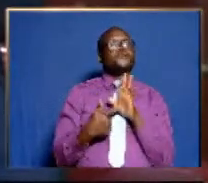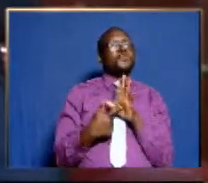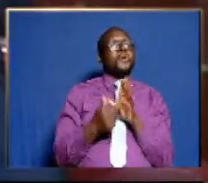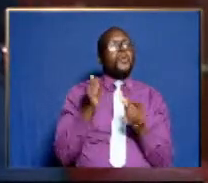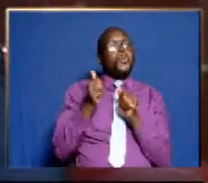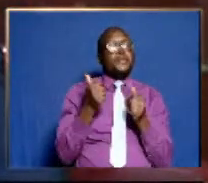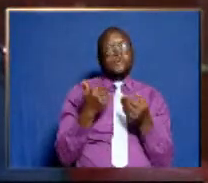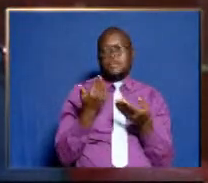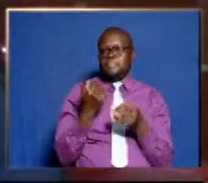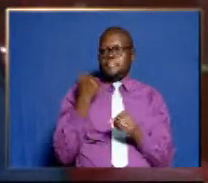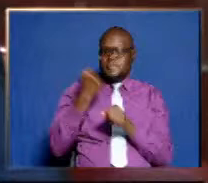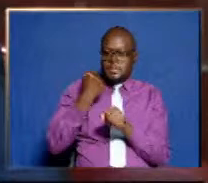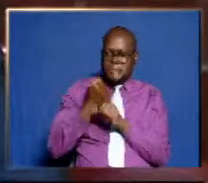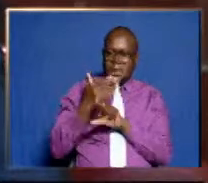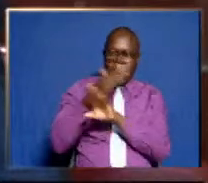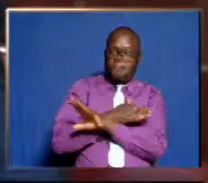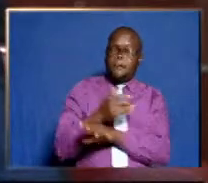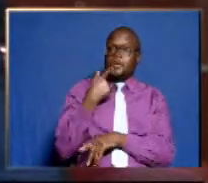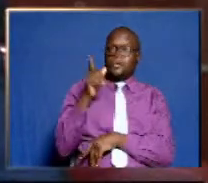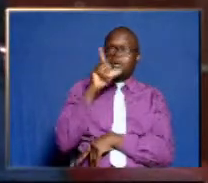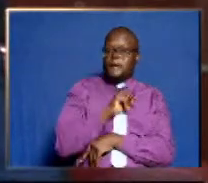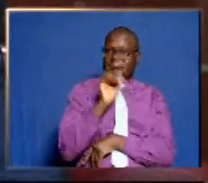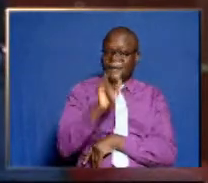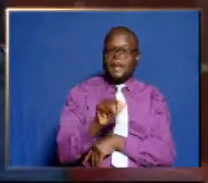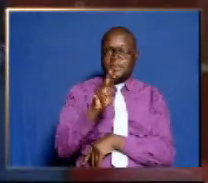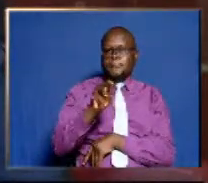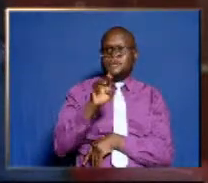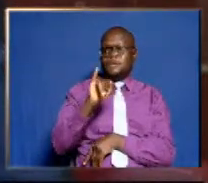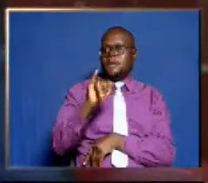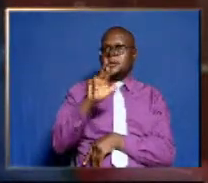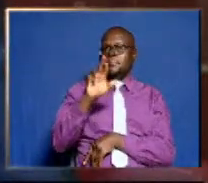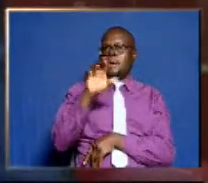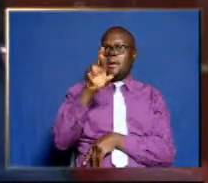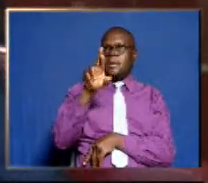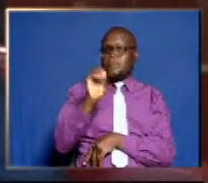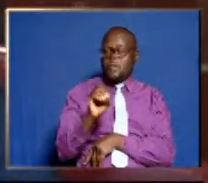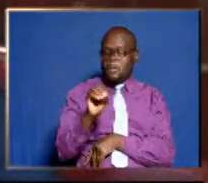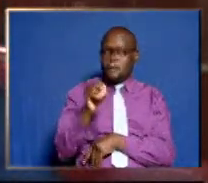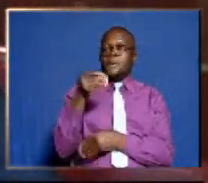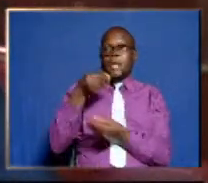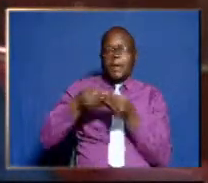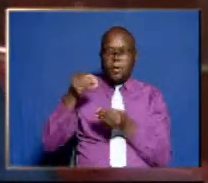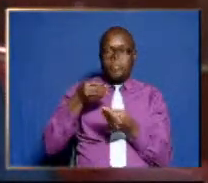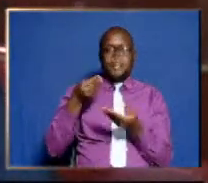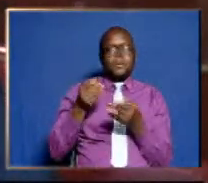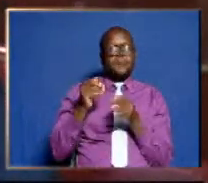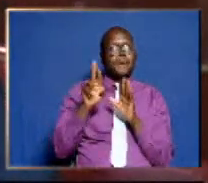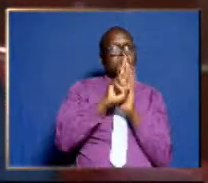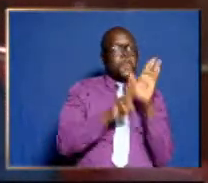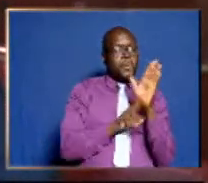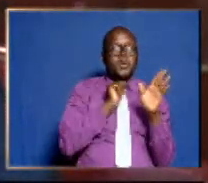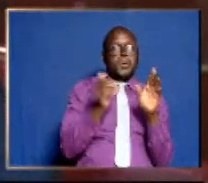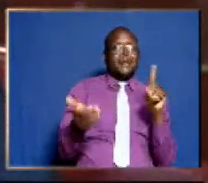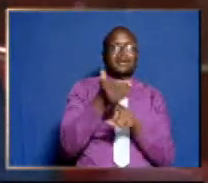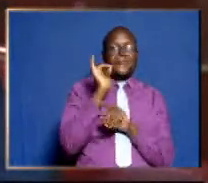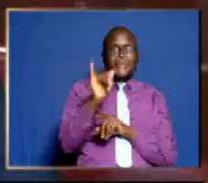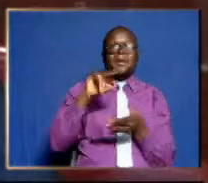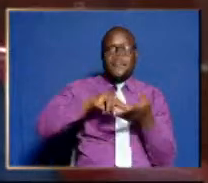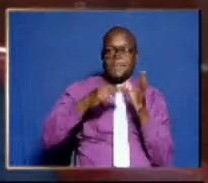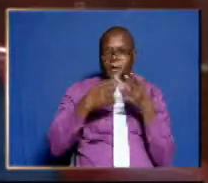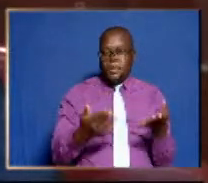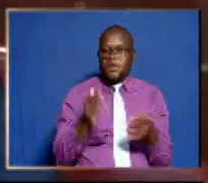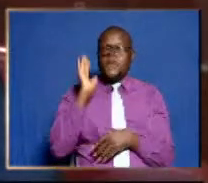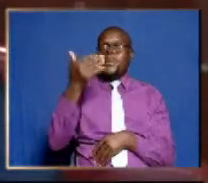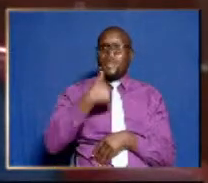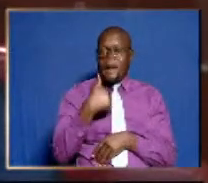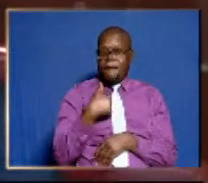I did mention before, that is a macroeconomic framework underpinning that. If it is not realized, then it means that